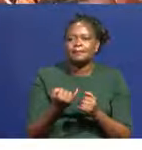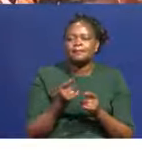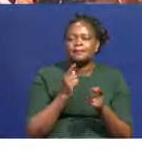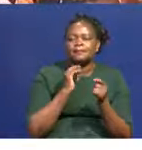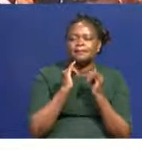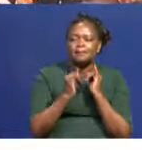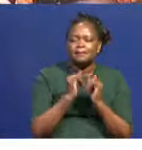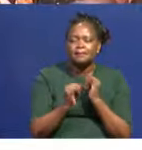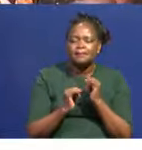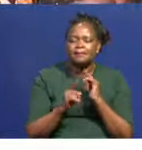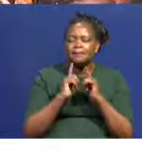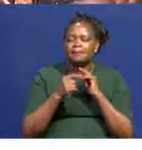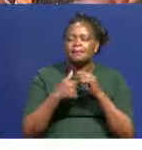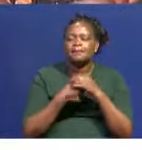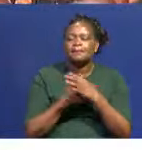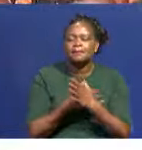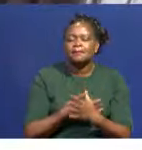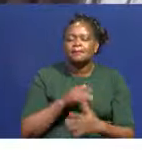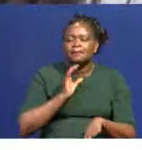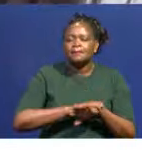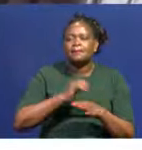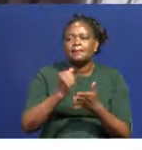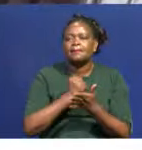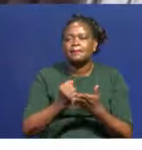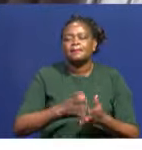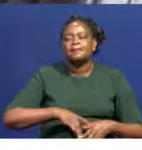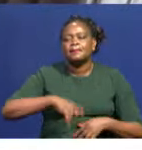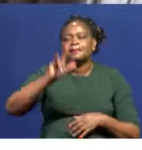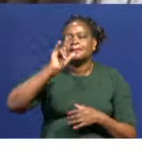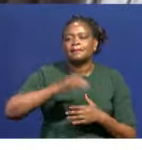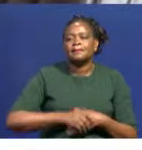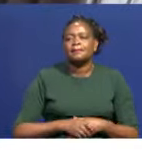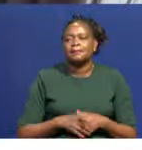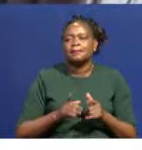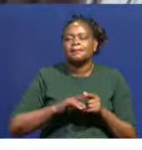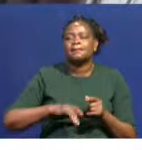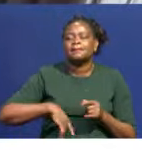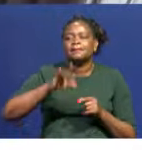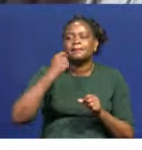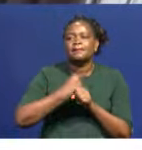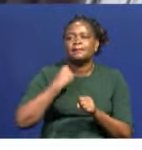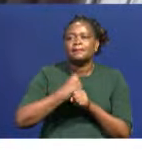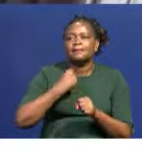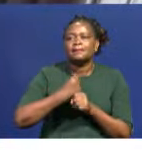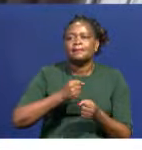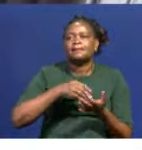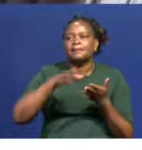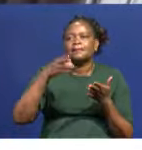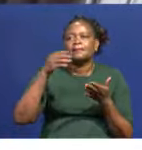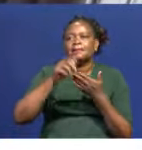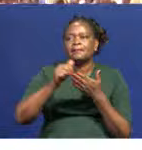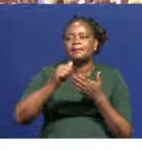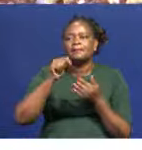interview unakoroka kijerumani, unapatiwa passport, unasonga. Muende pale mfanye kazi, mtume dollars hapa nyumbani.